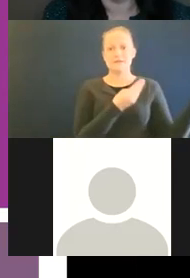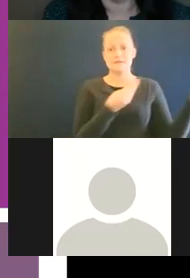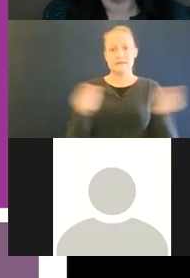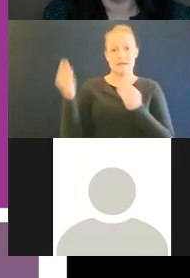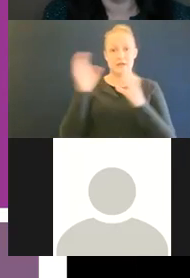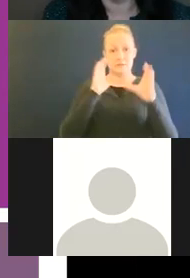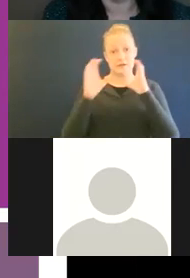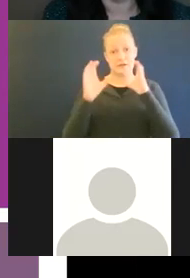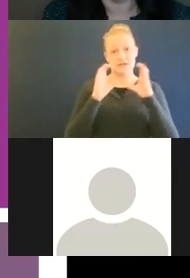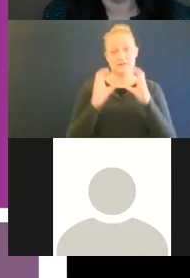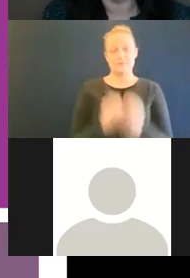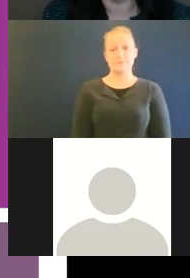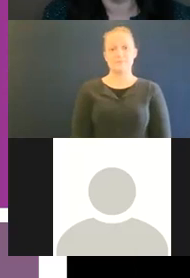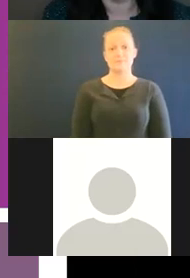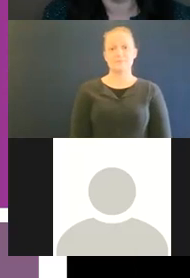communication.